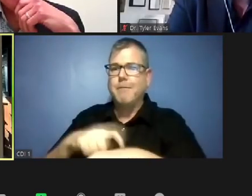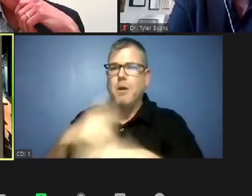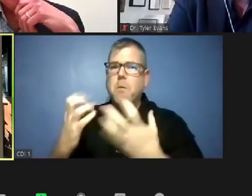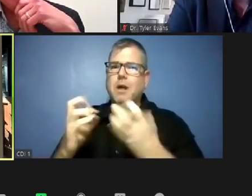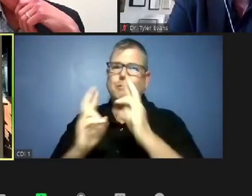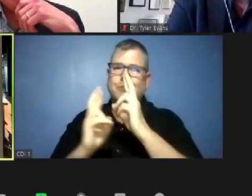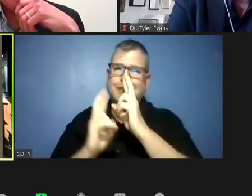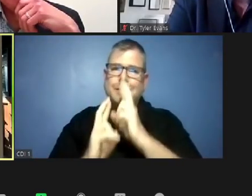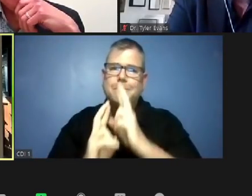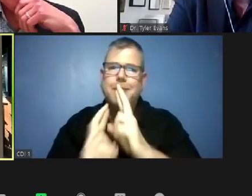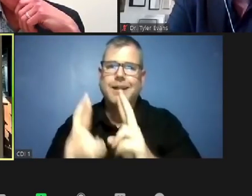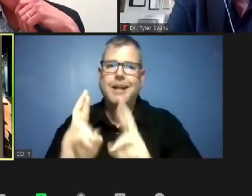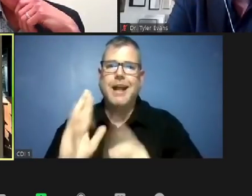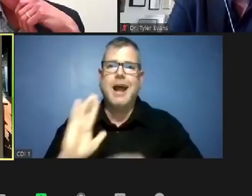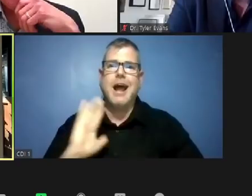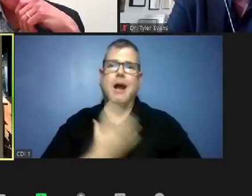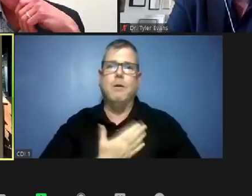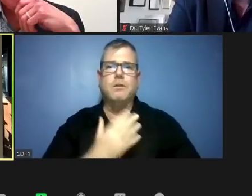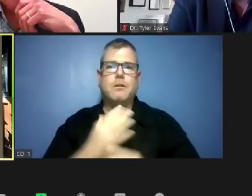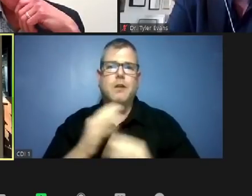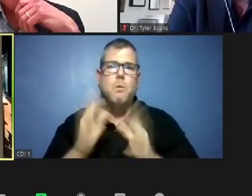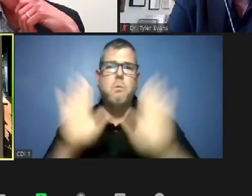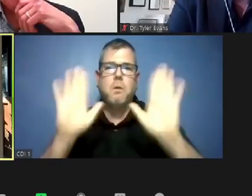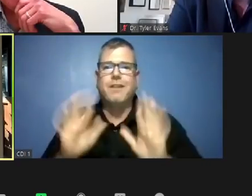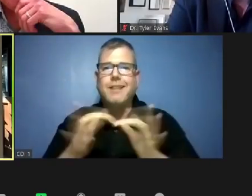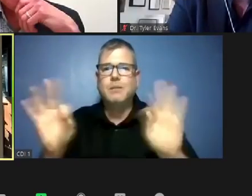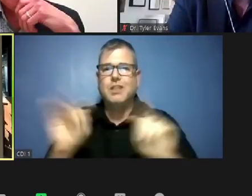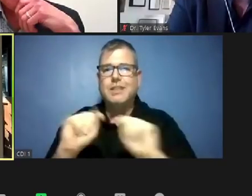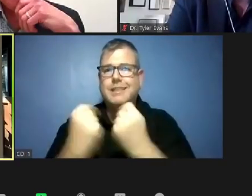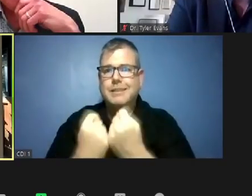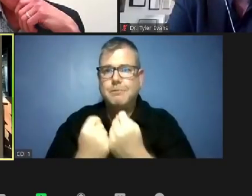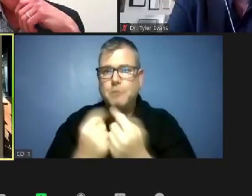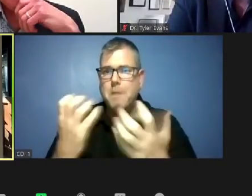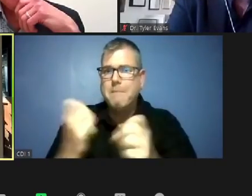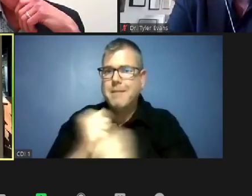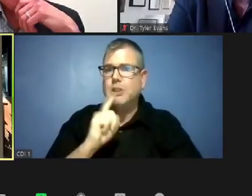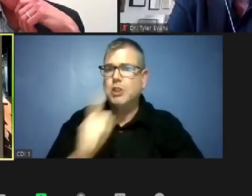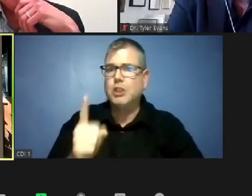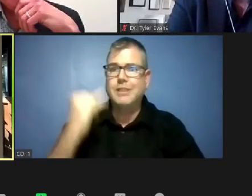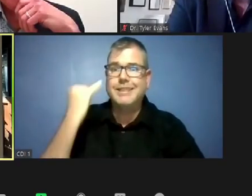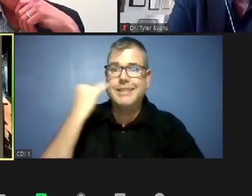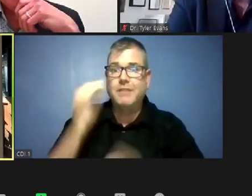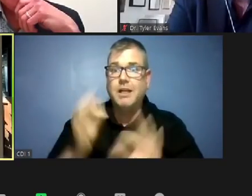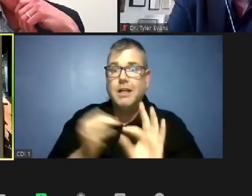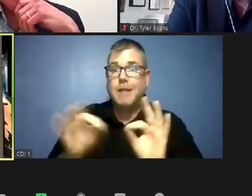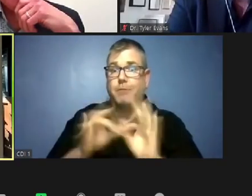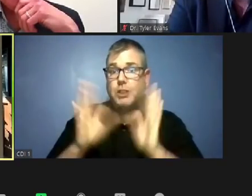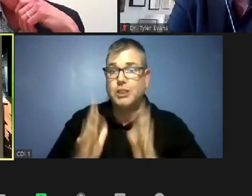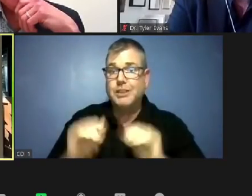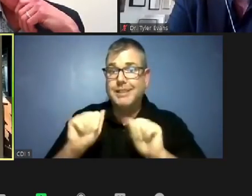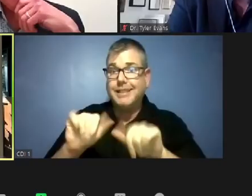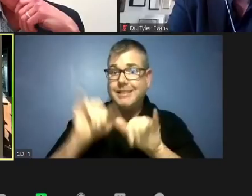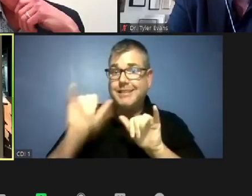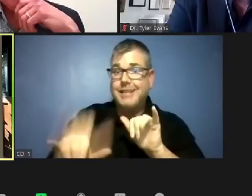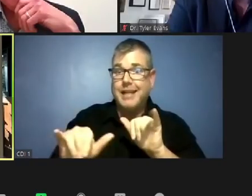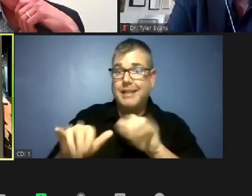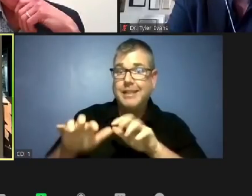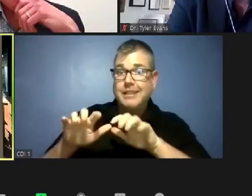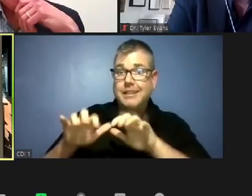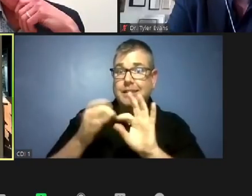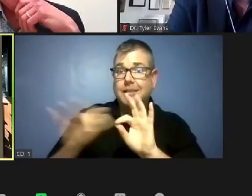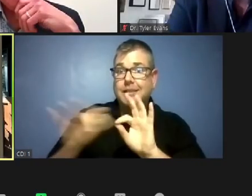access team, I want to pause and just verify if our closed captioner has an ability to stay maybe 10 to 15 minutes longer.